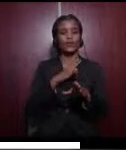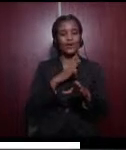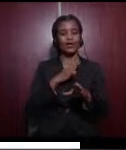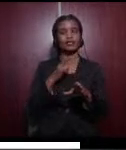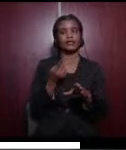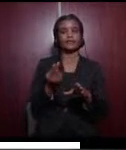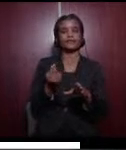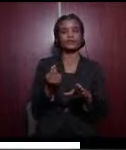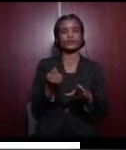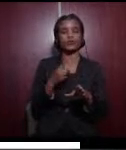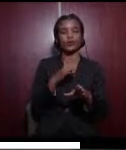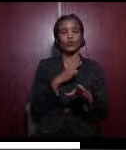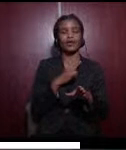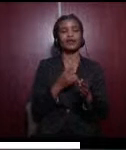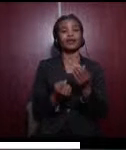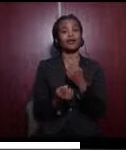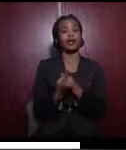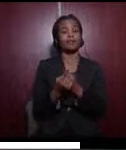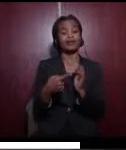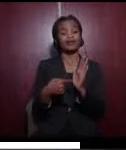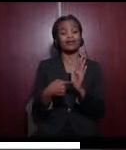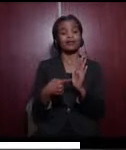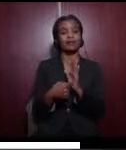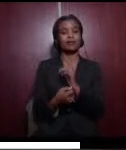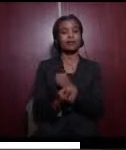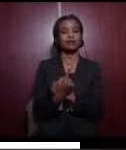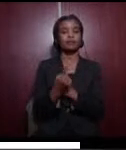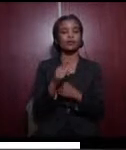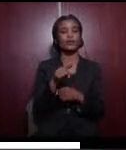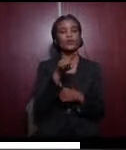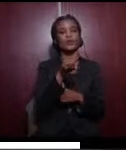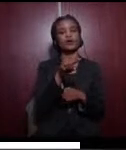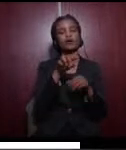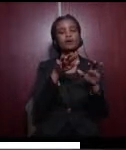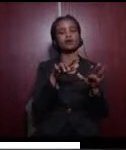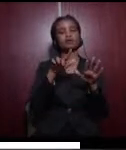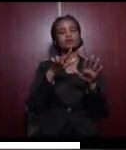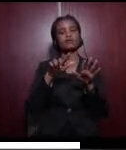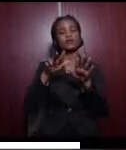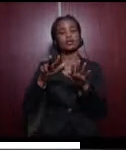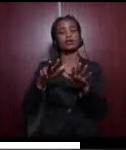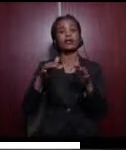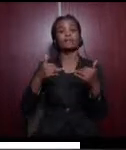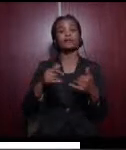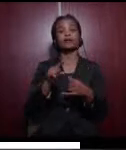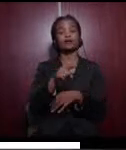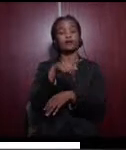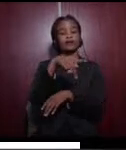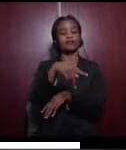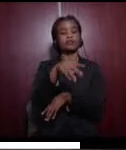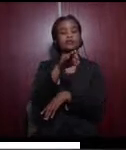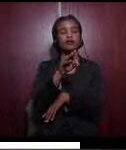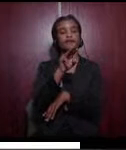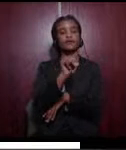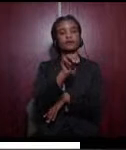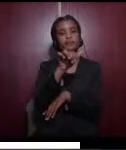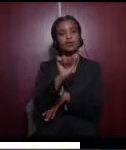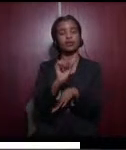which was introduced in 1978. So Disaster Management Act of 2005, we have PFMA Act of